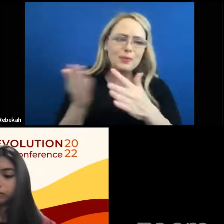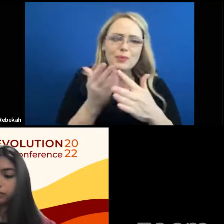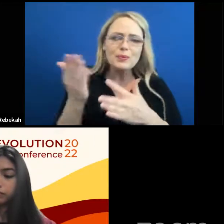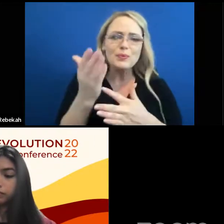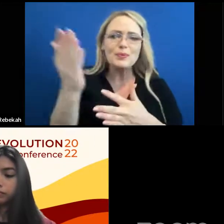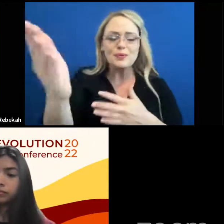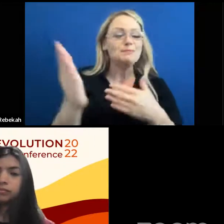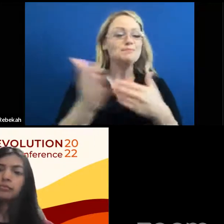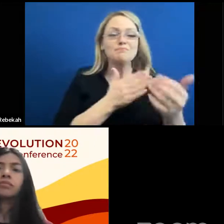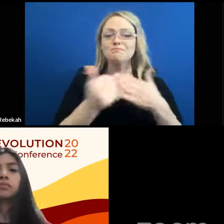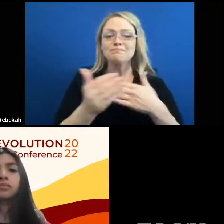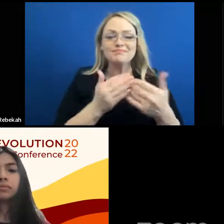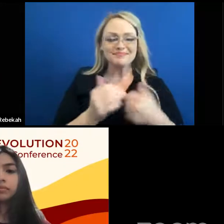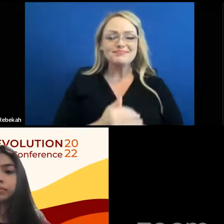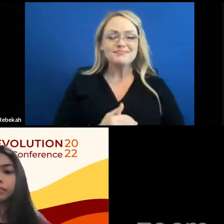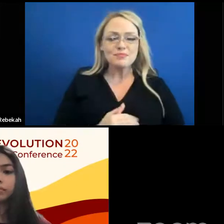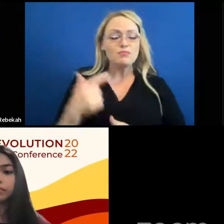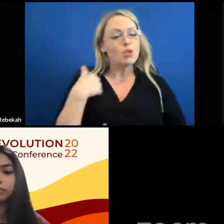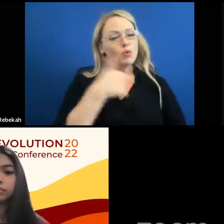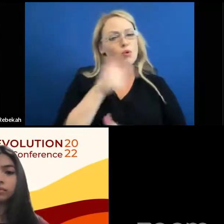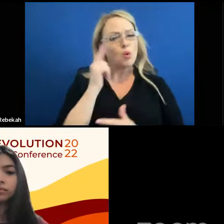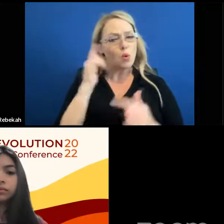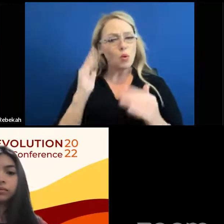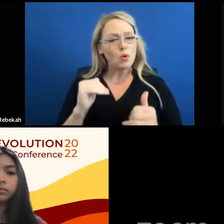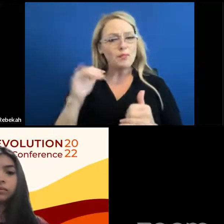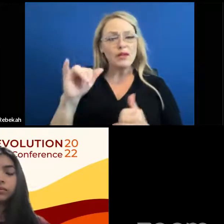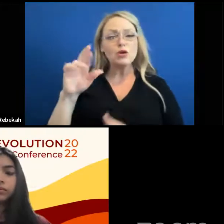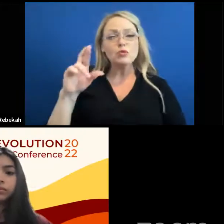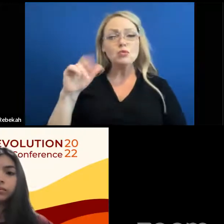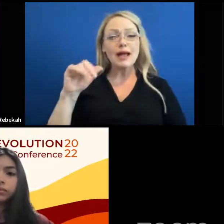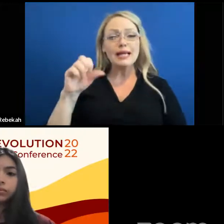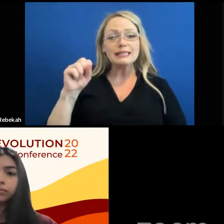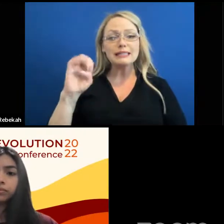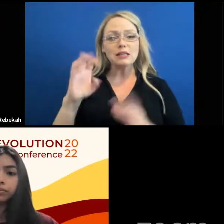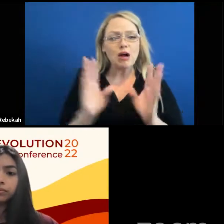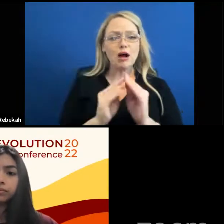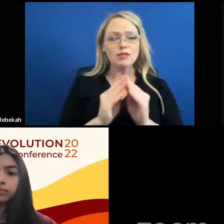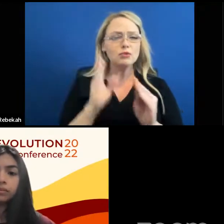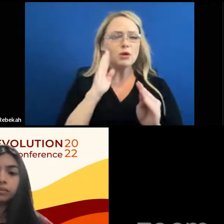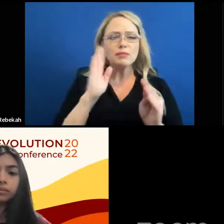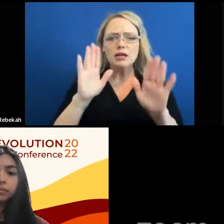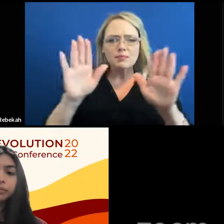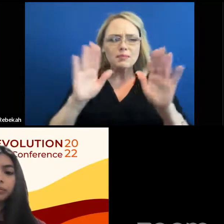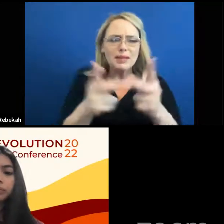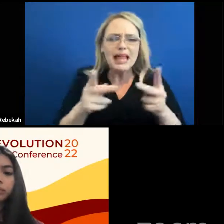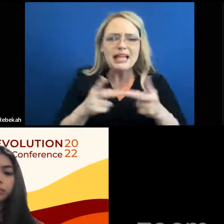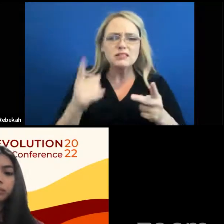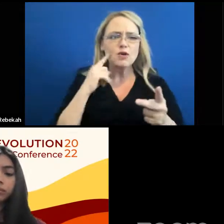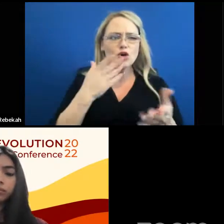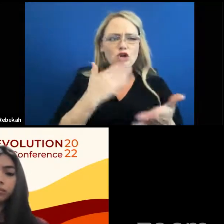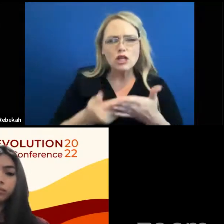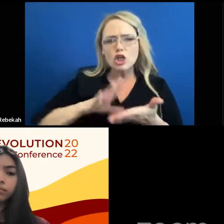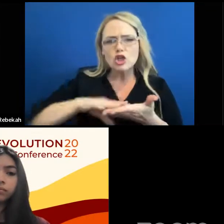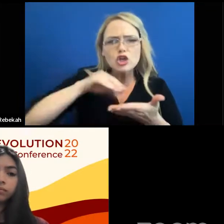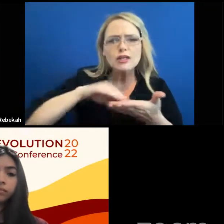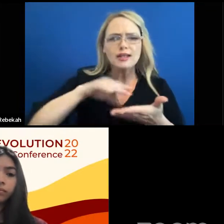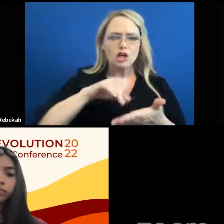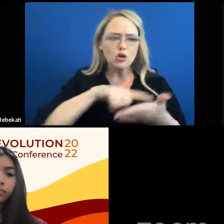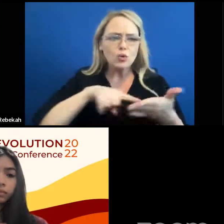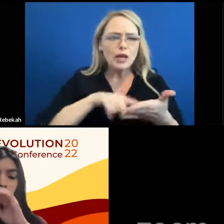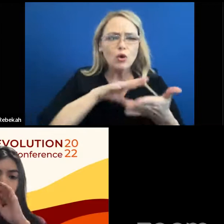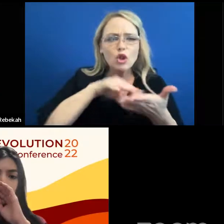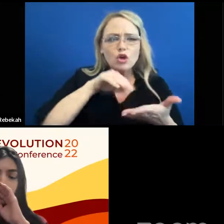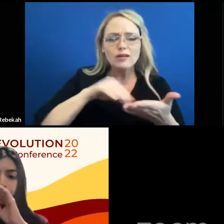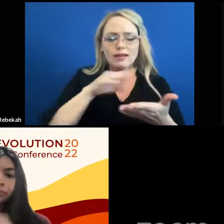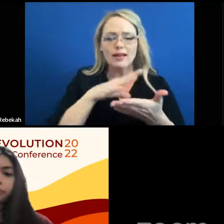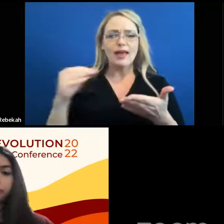nonetheless. We hope that the RISE conference can be a place of critical learning, growth, and accountability as we reflect